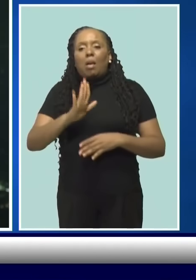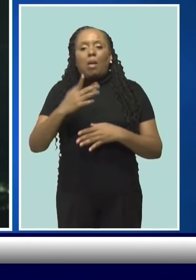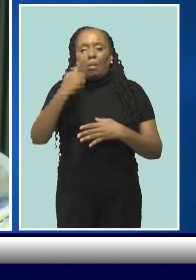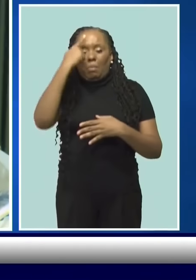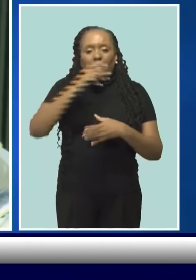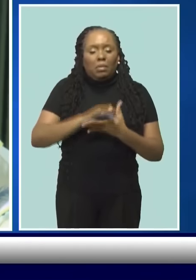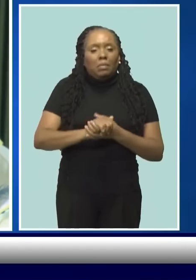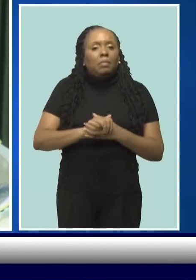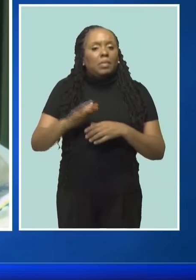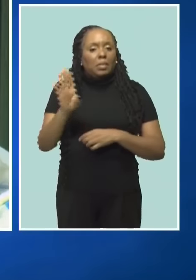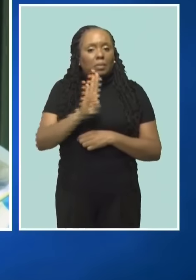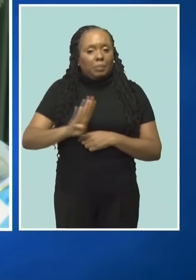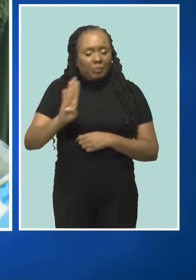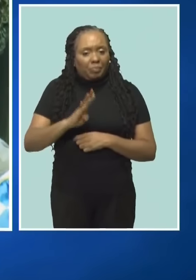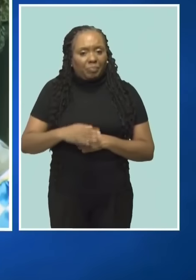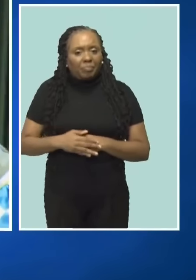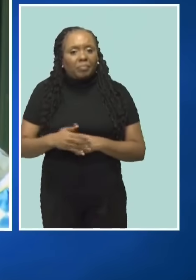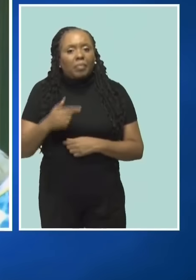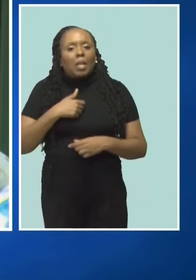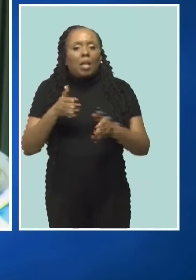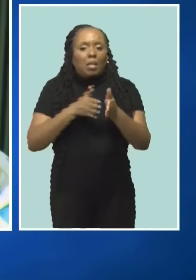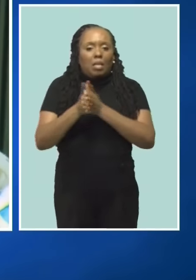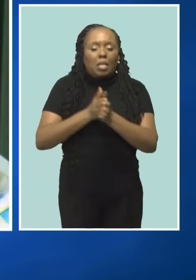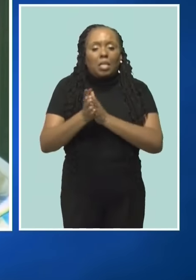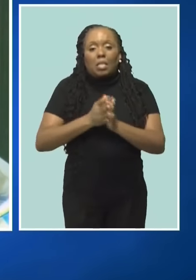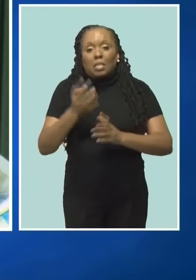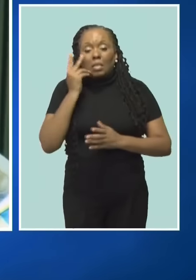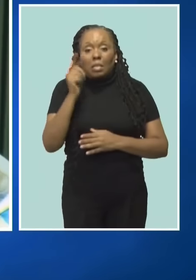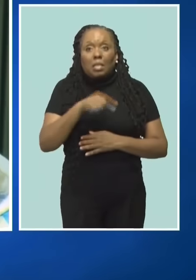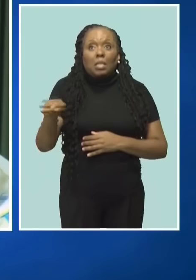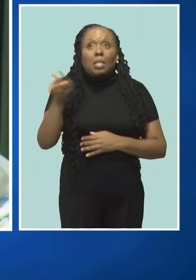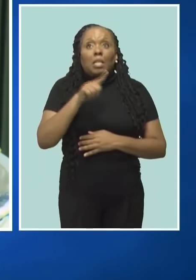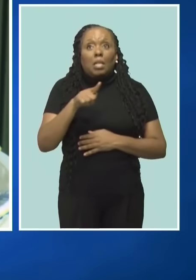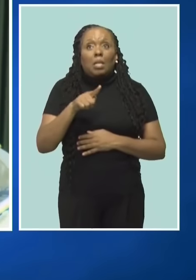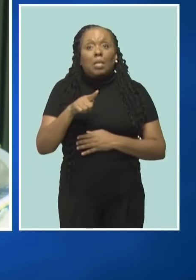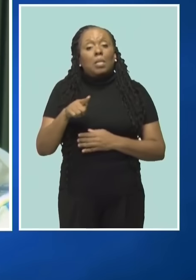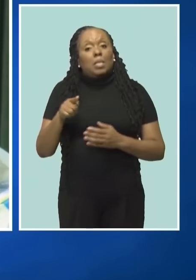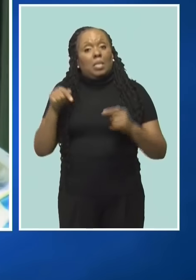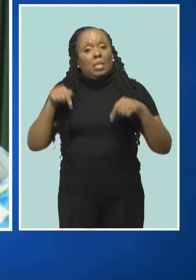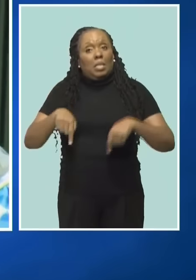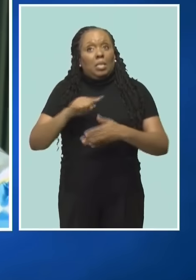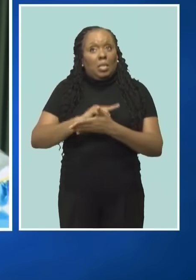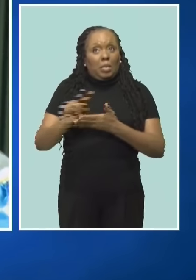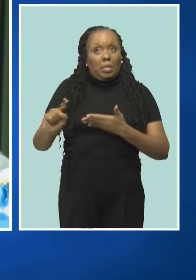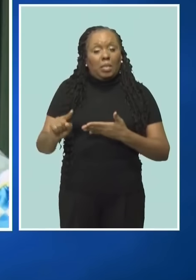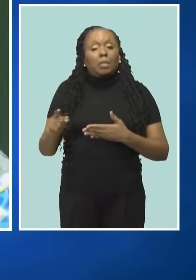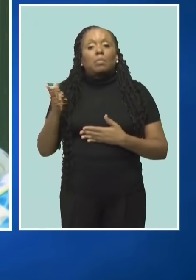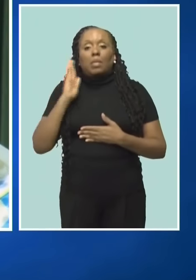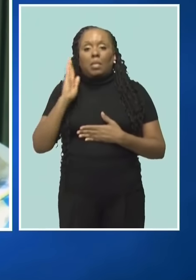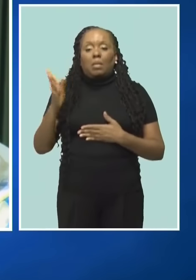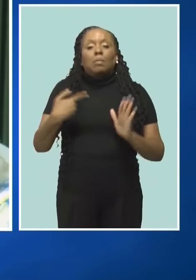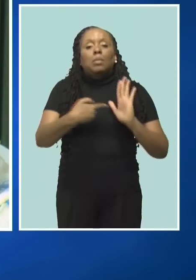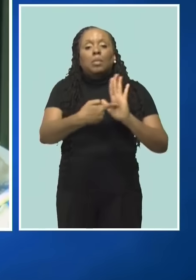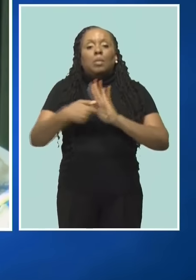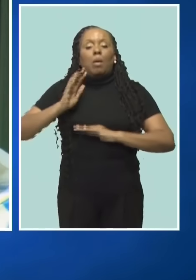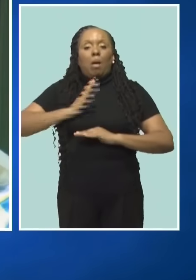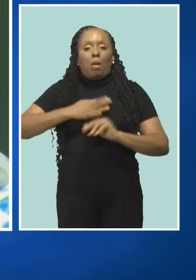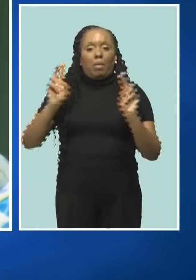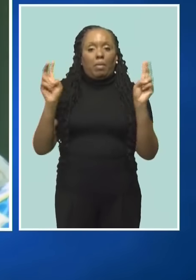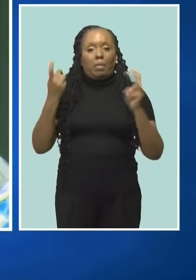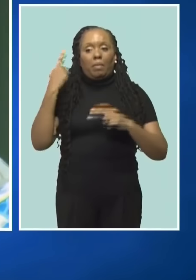Barbados. I look forward to seeing you all at WTM, therefore, this week. and where we will unveil our theme for the